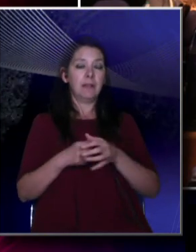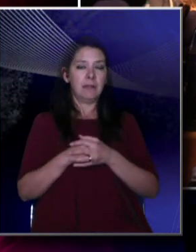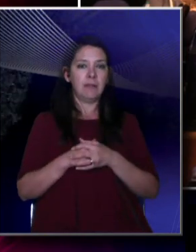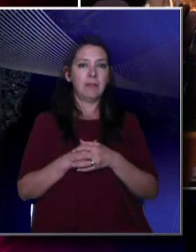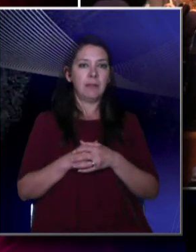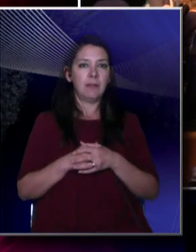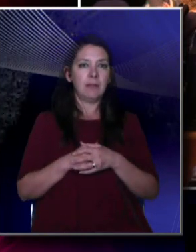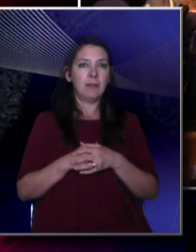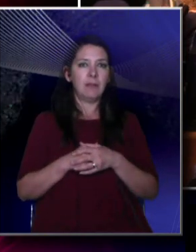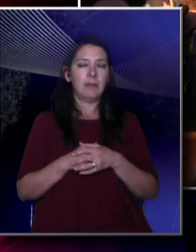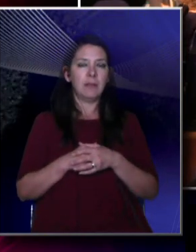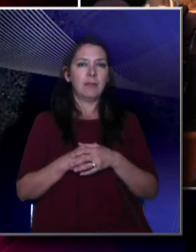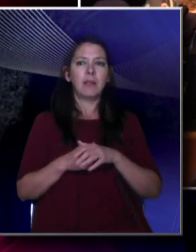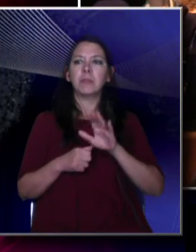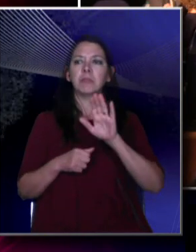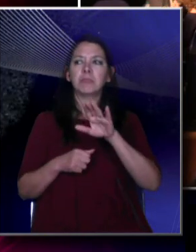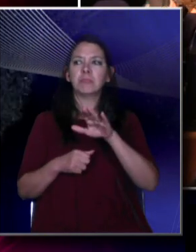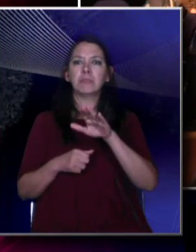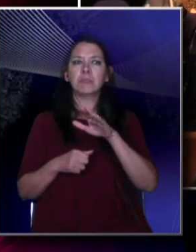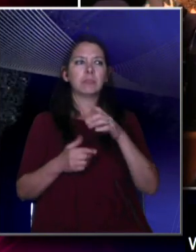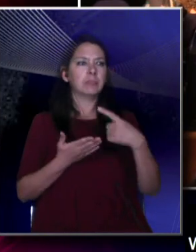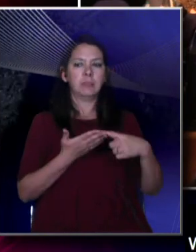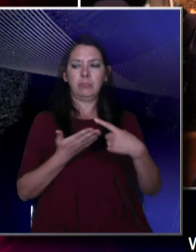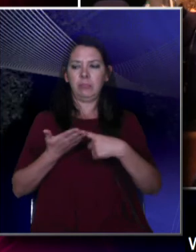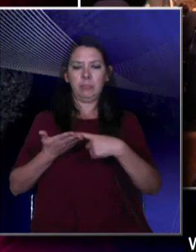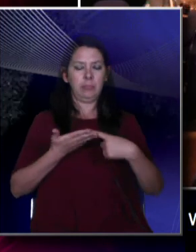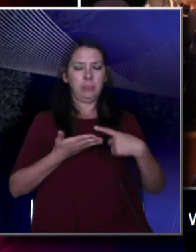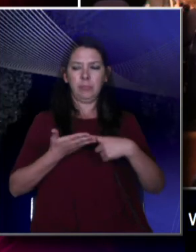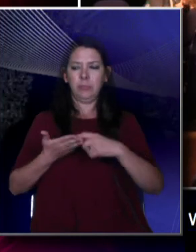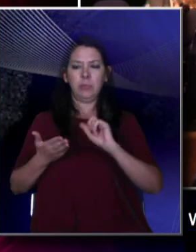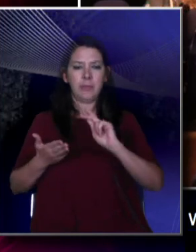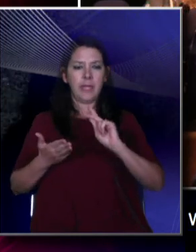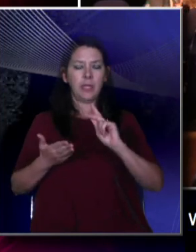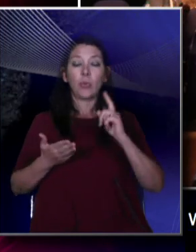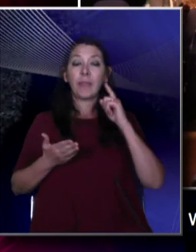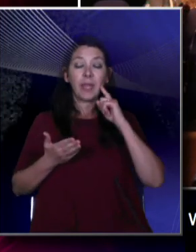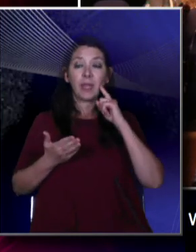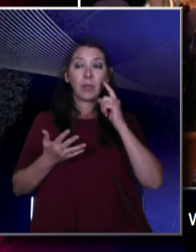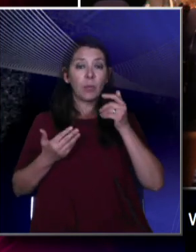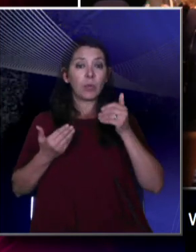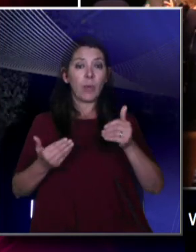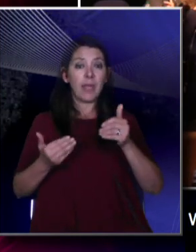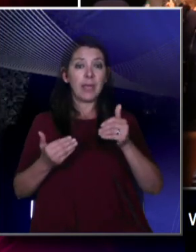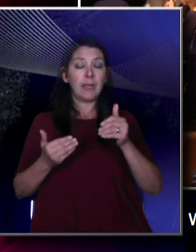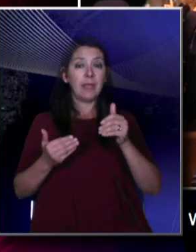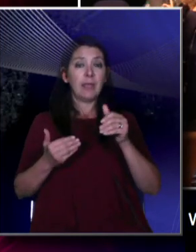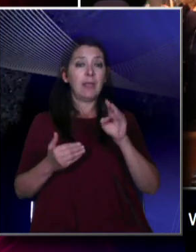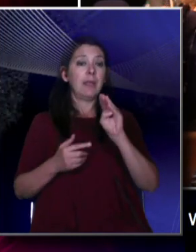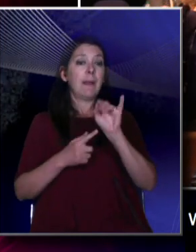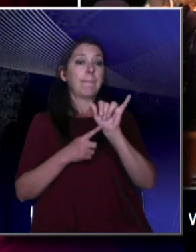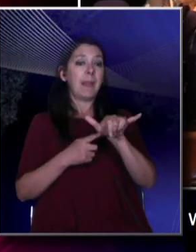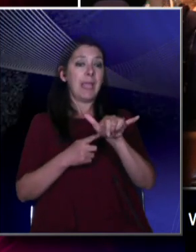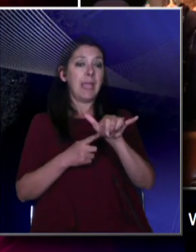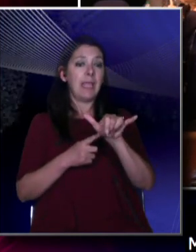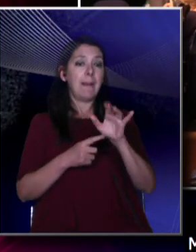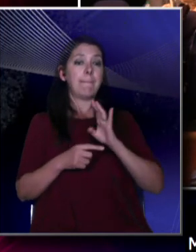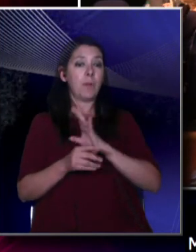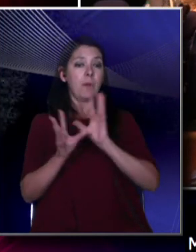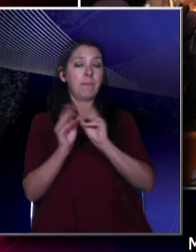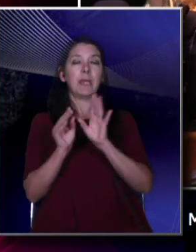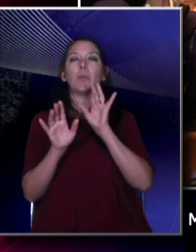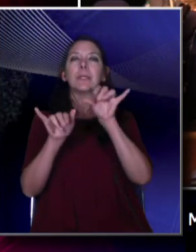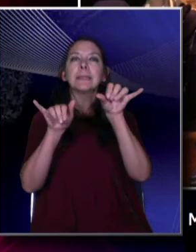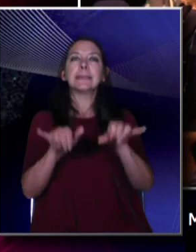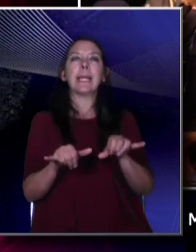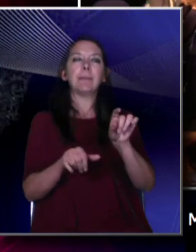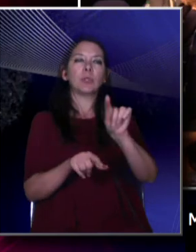That's fine. I think what we're talking about now is, I think what we're talking about now is having the May board meeting in Tucson, keep it the way it is,